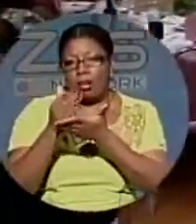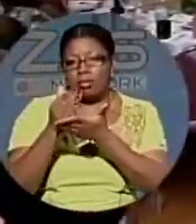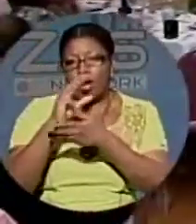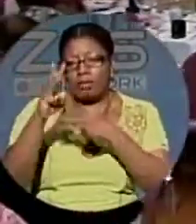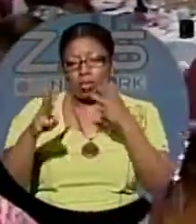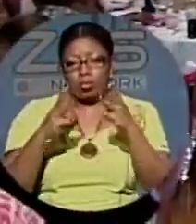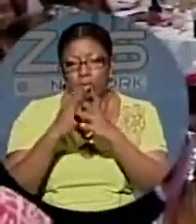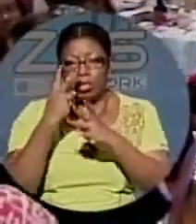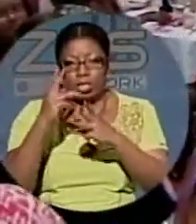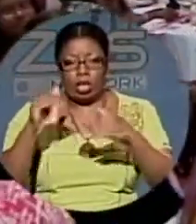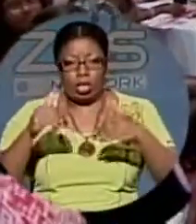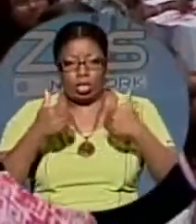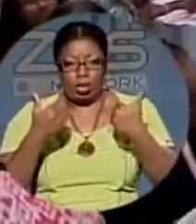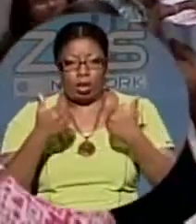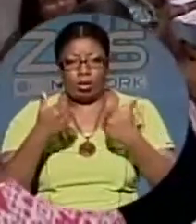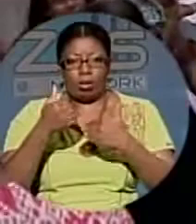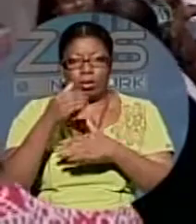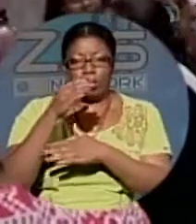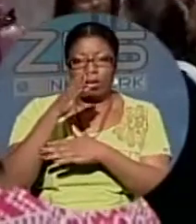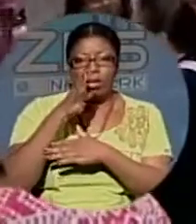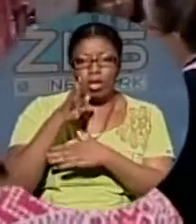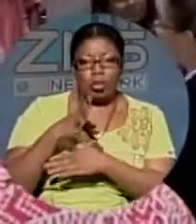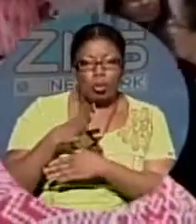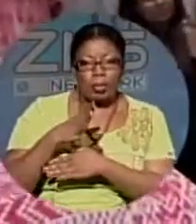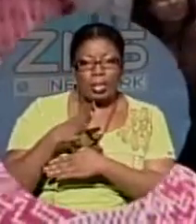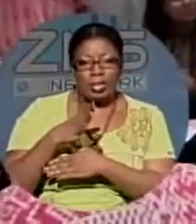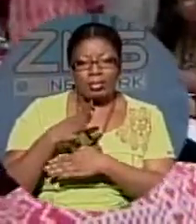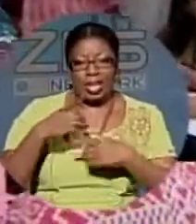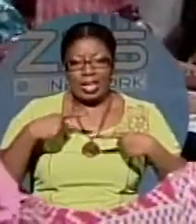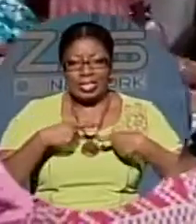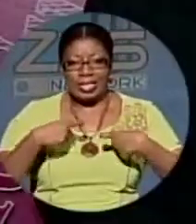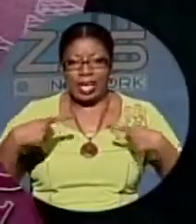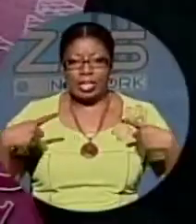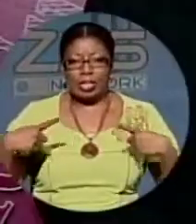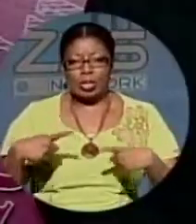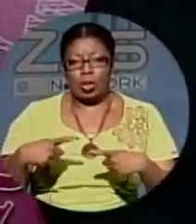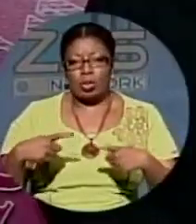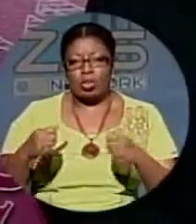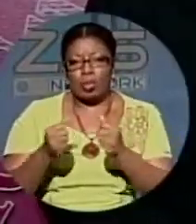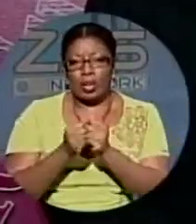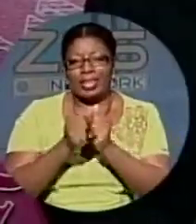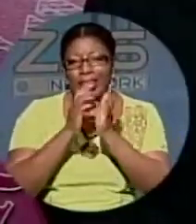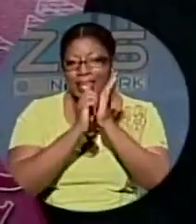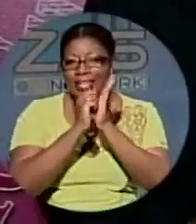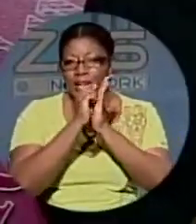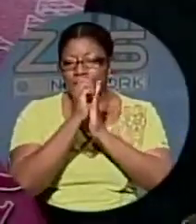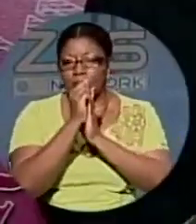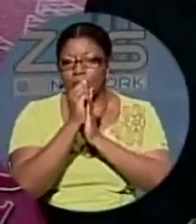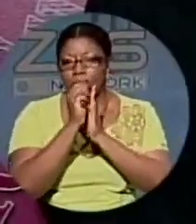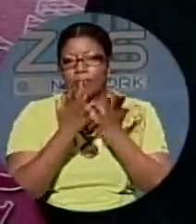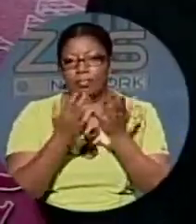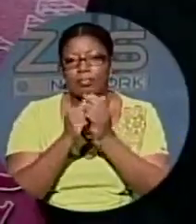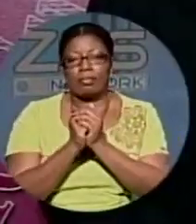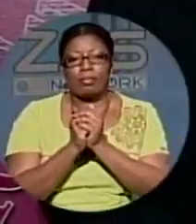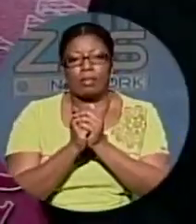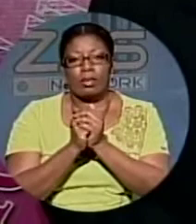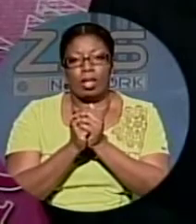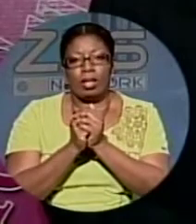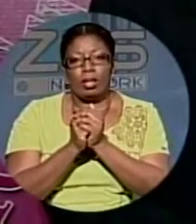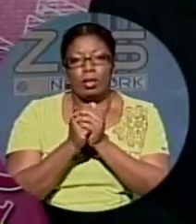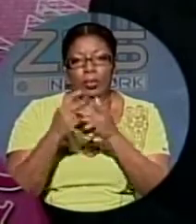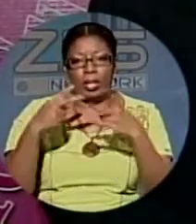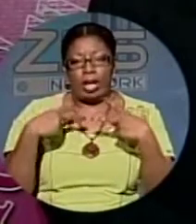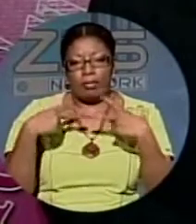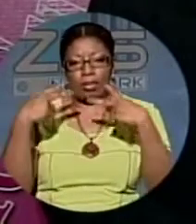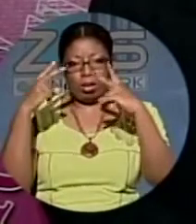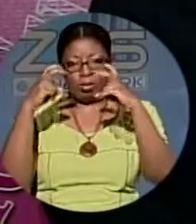younger women being diagnosed with cancer, breast cancer. Well, we're getting an impression that we're going to substantiate with research. So we have